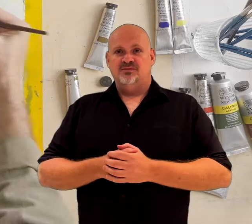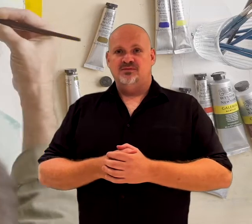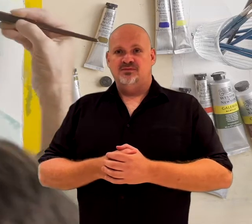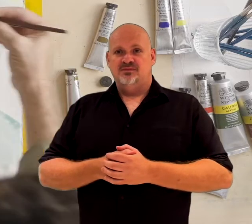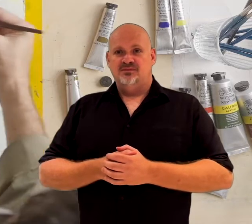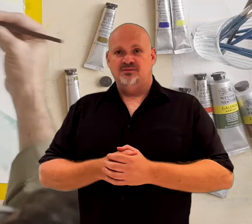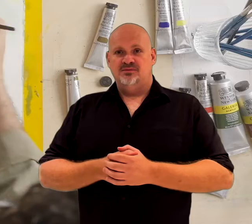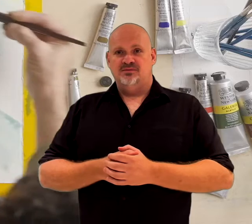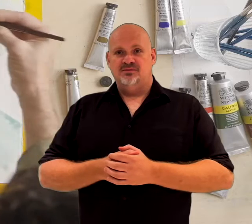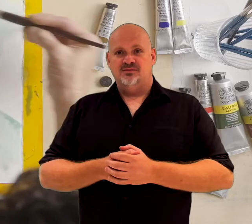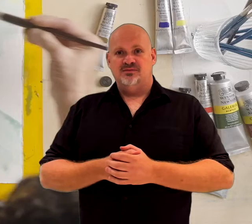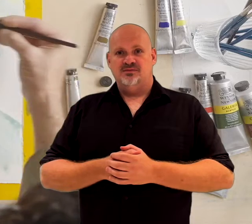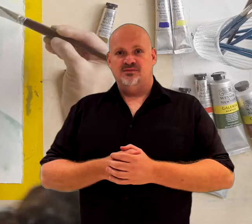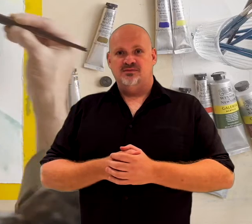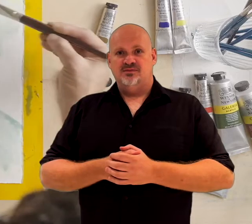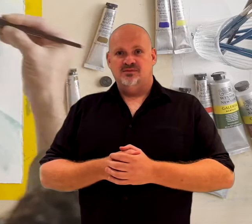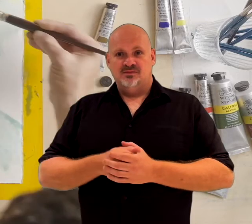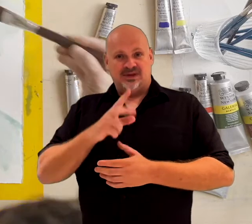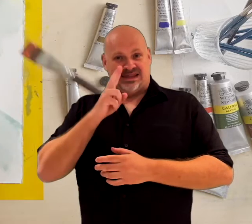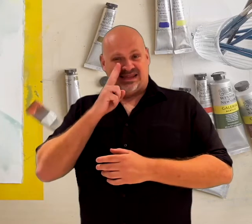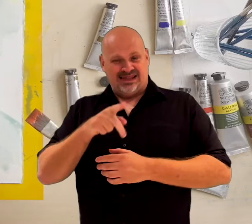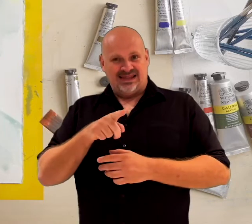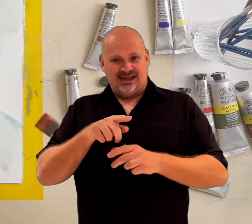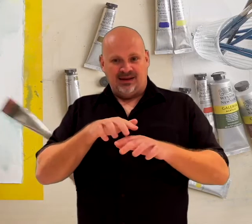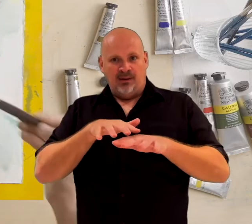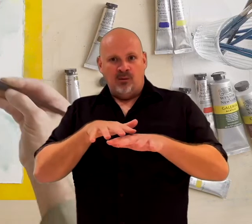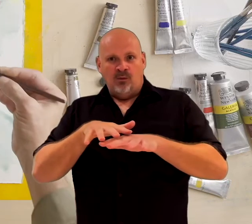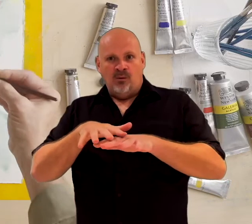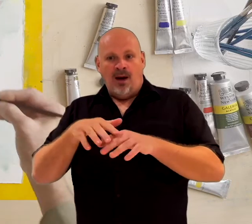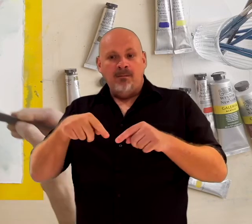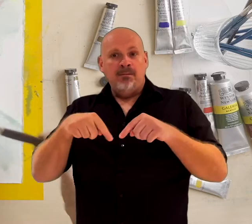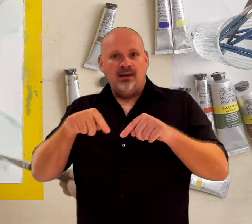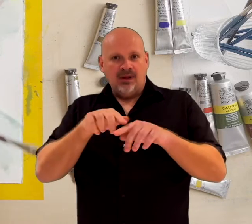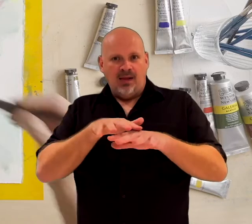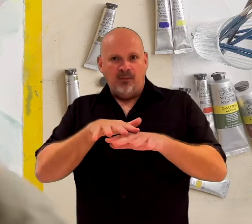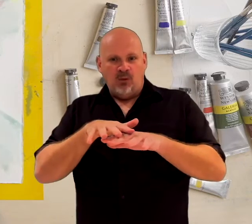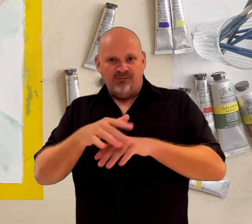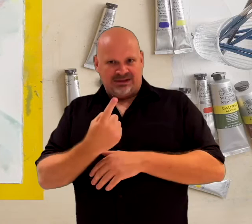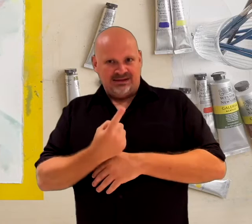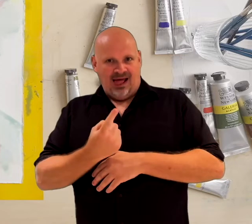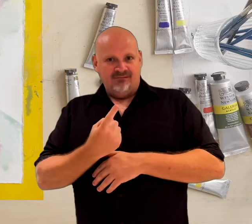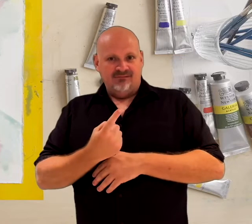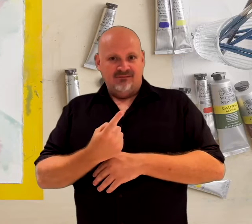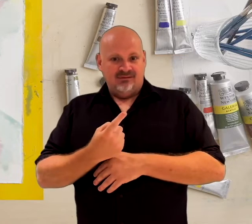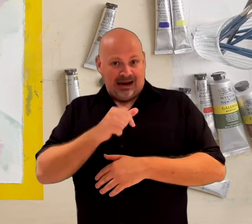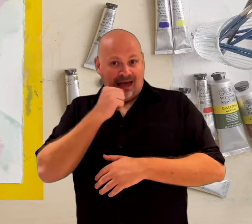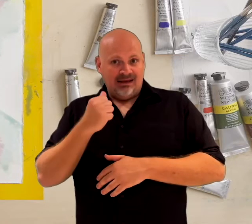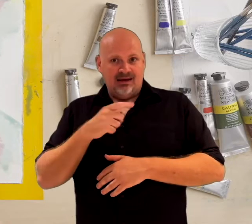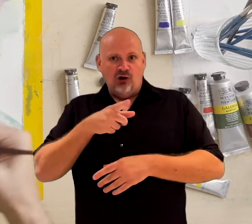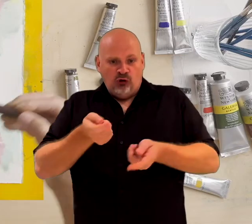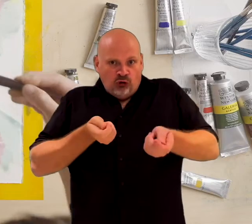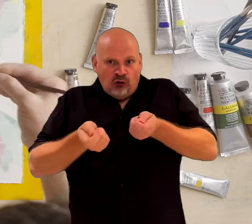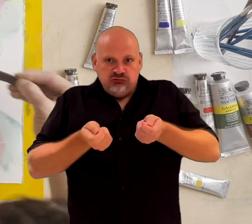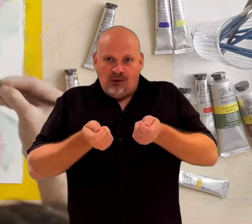And you see that way it starts to move inside the puddle all on its own, which is really nice because you can't